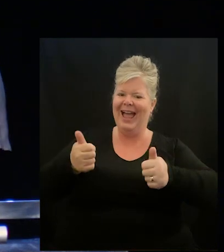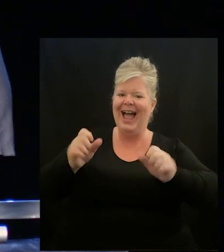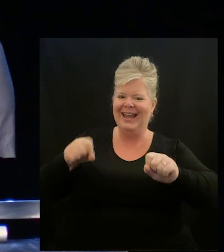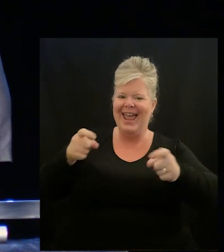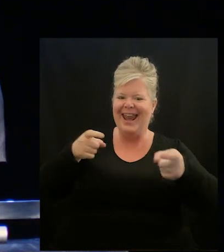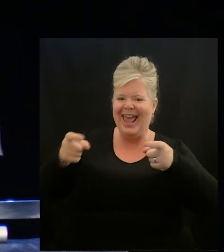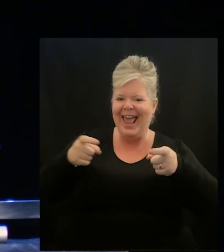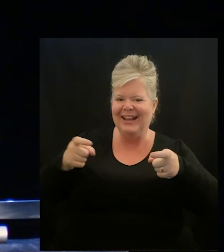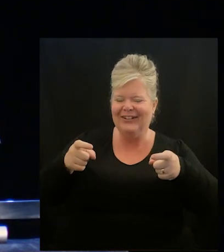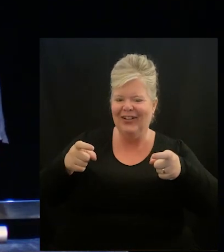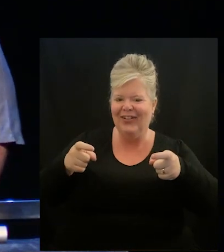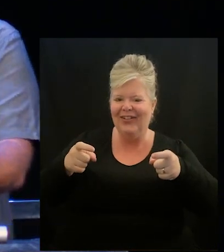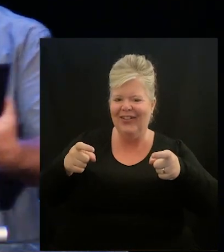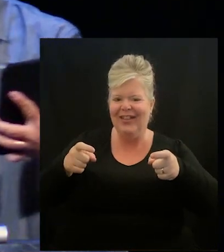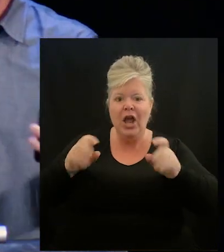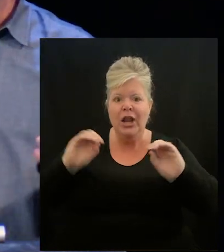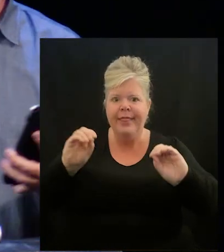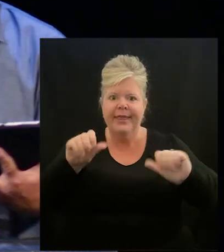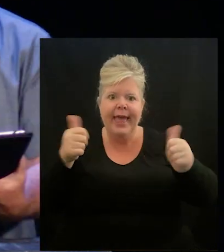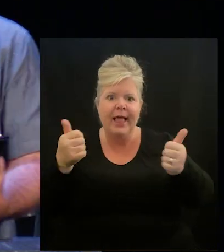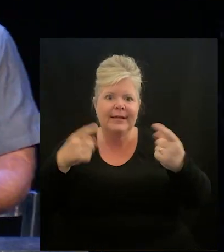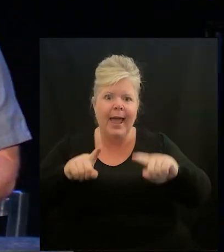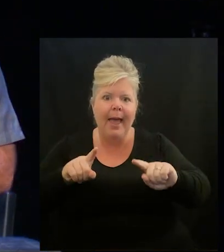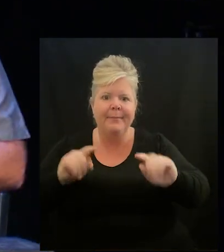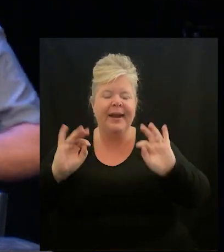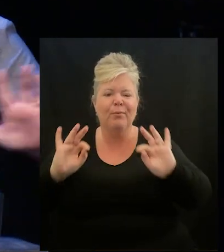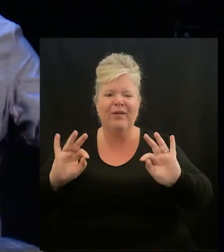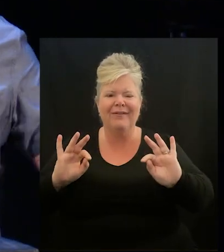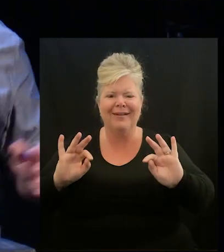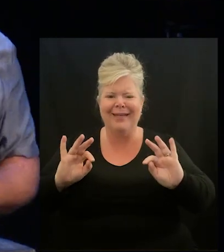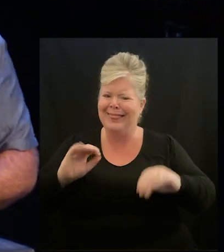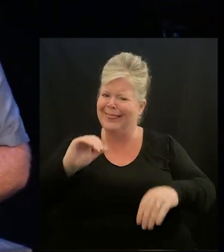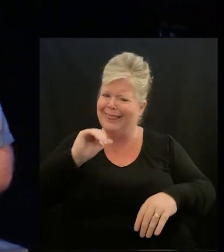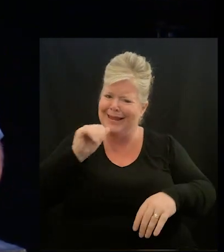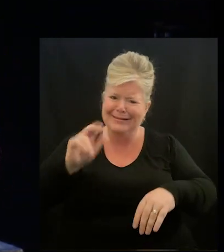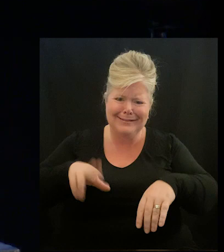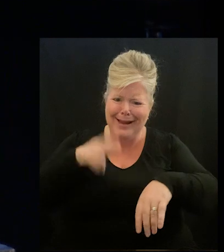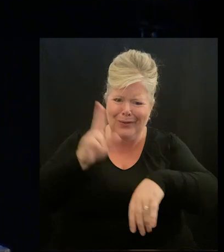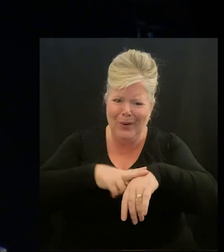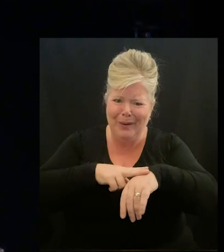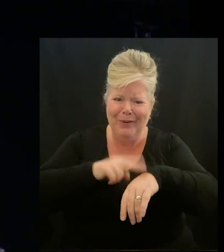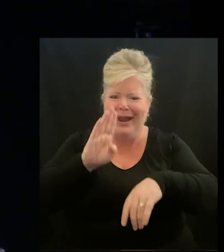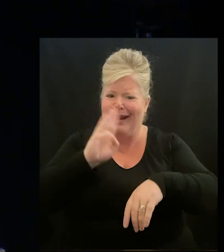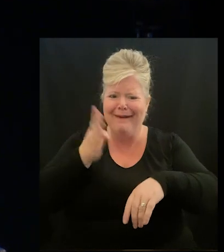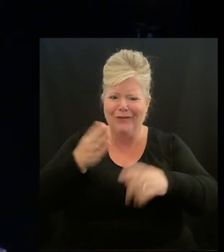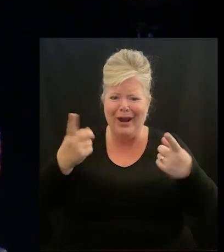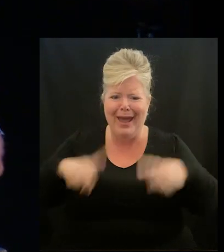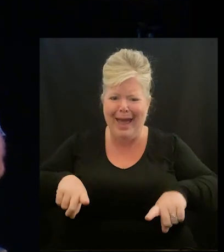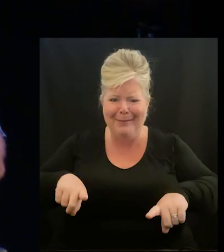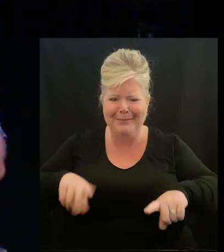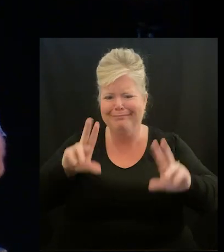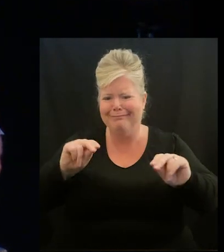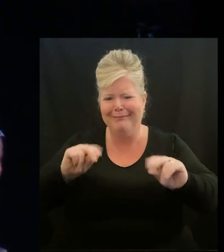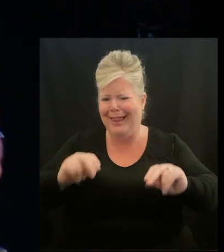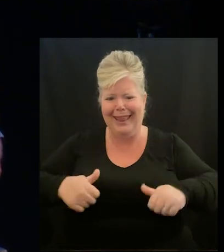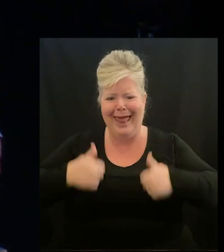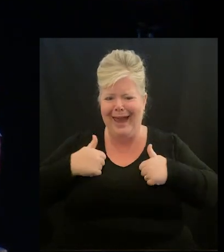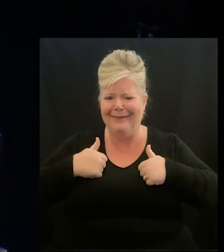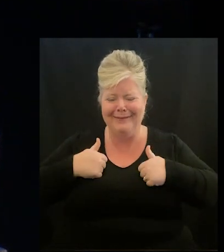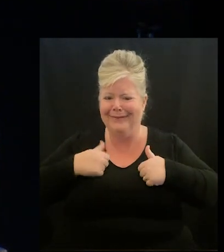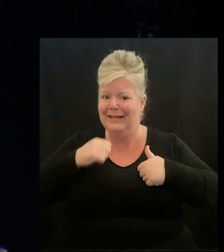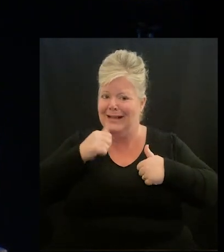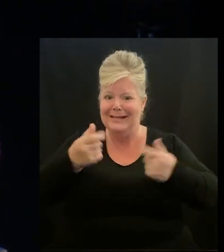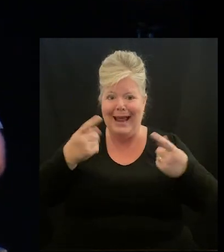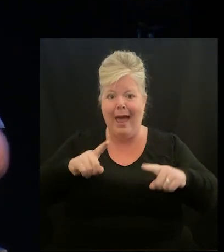because I think I can handle it right then because there's nothing else around it. That's not how it works. That's not how life works at all. We